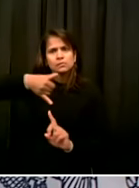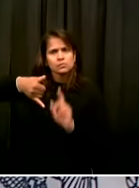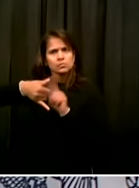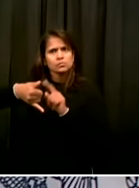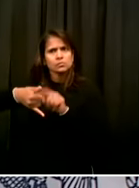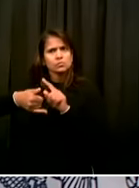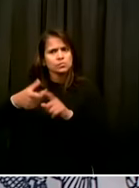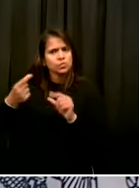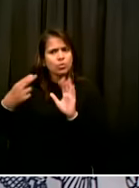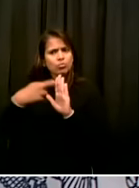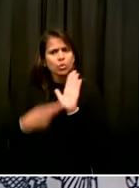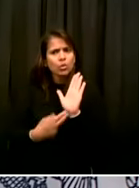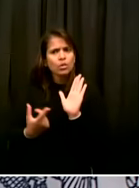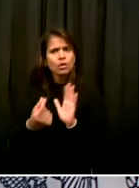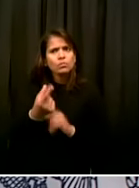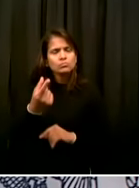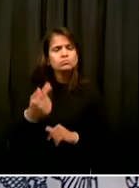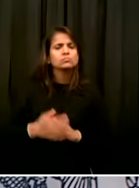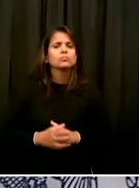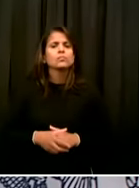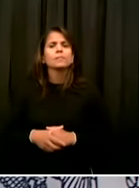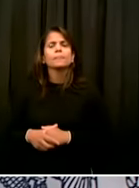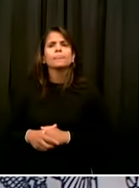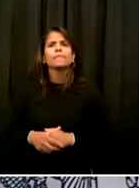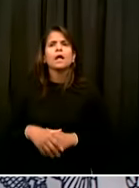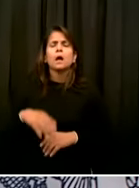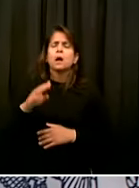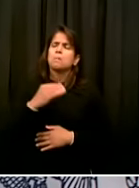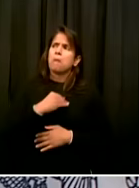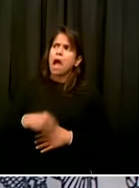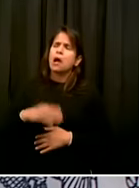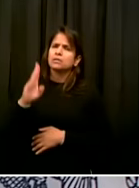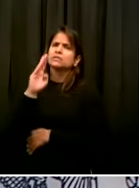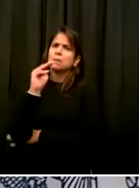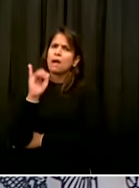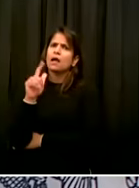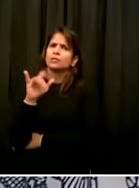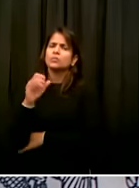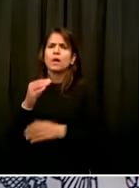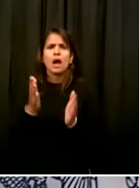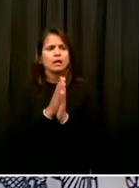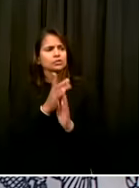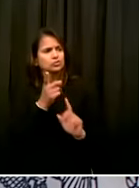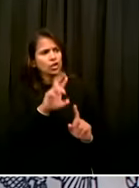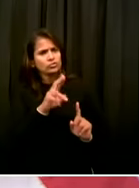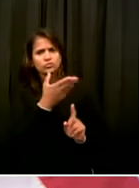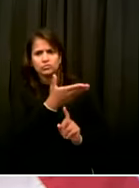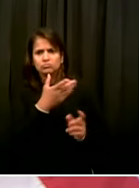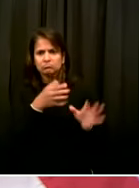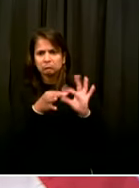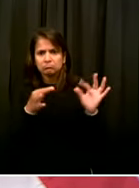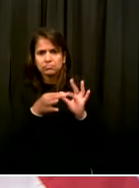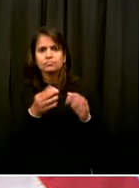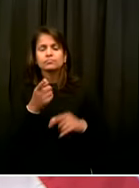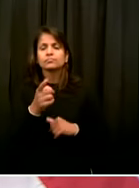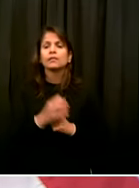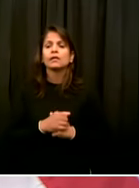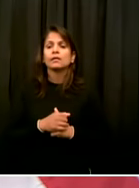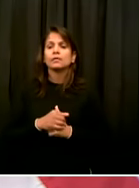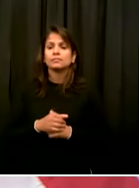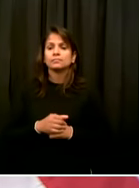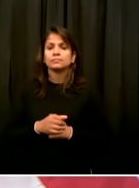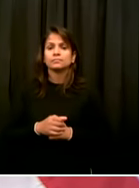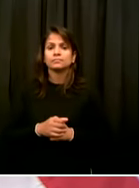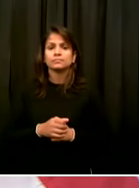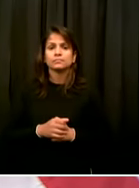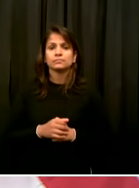it. Okay, so I'm going to ask the doctors, Dr. Choksi or Dr. Varma, do either one of you have some guidance on this? Yes, sir. This is something that we